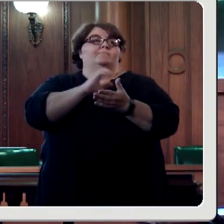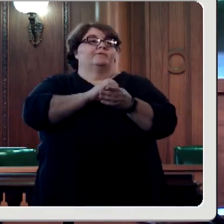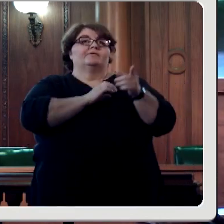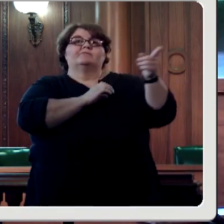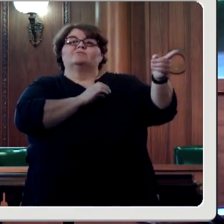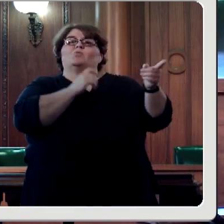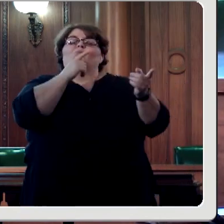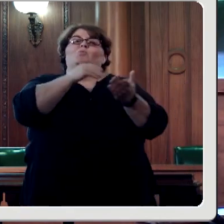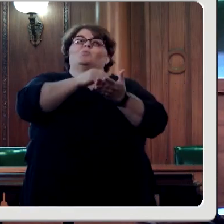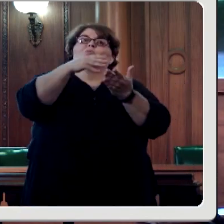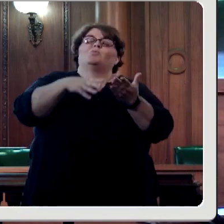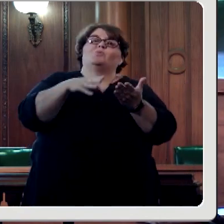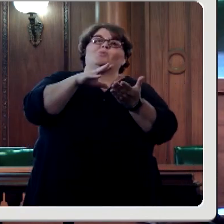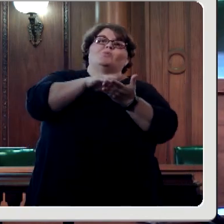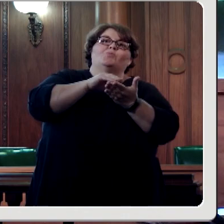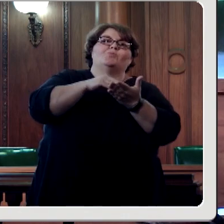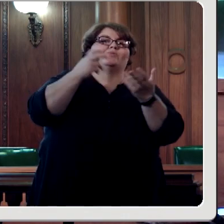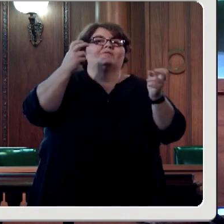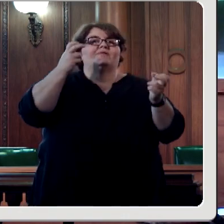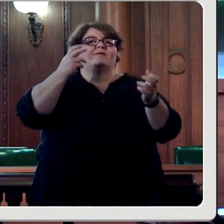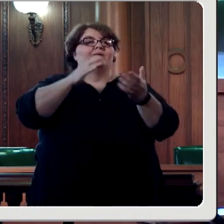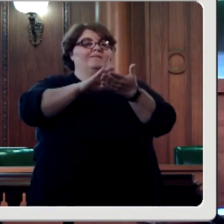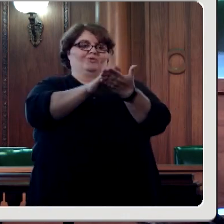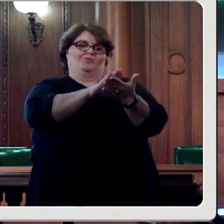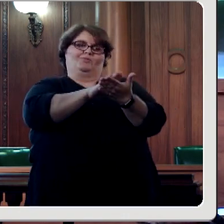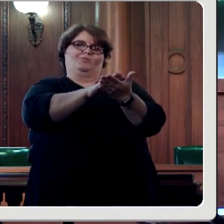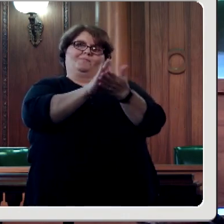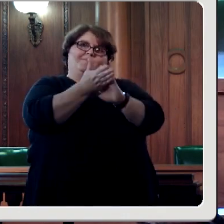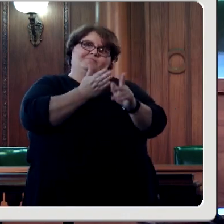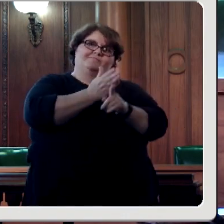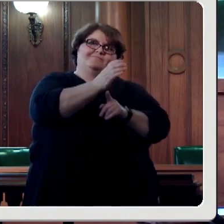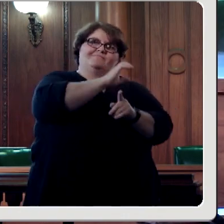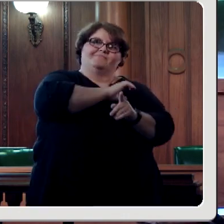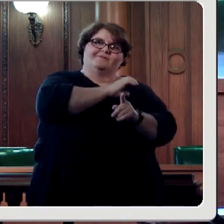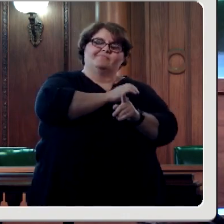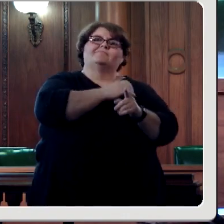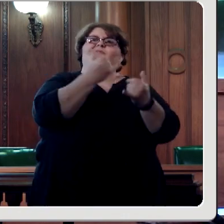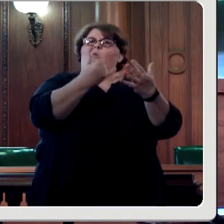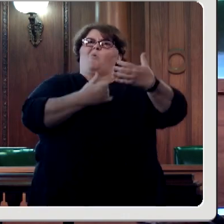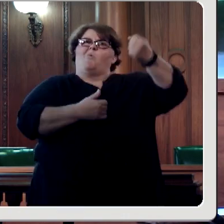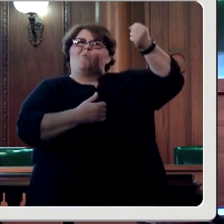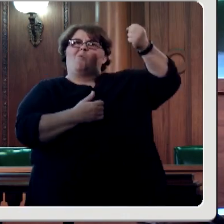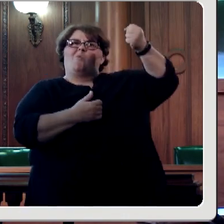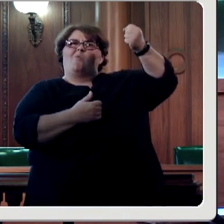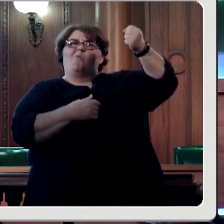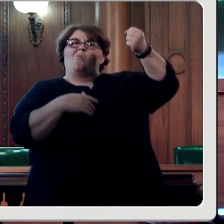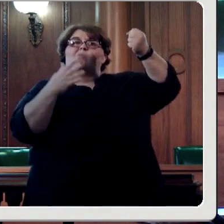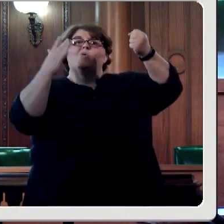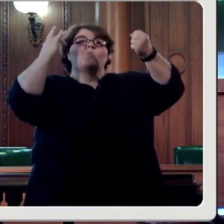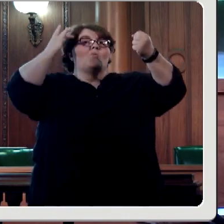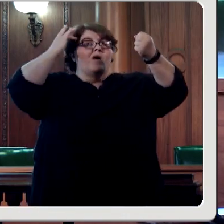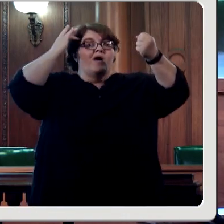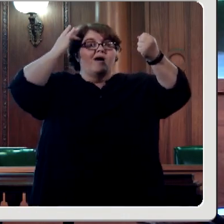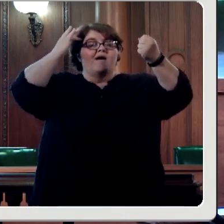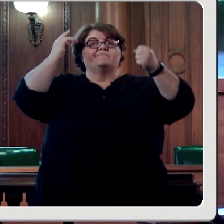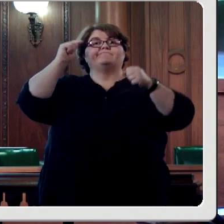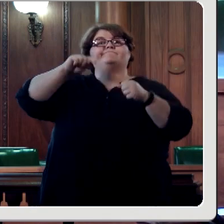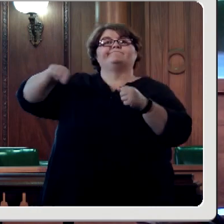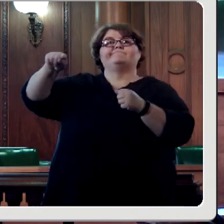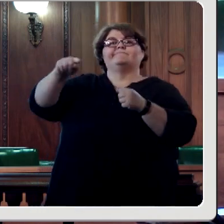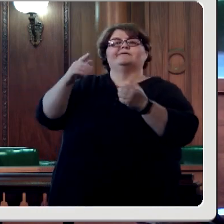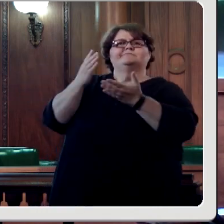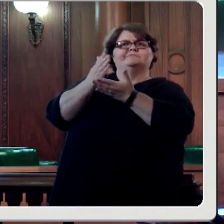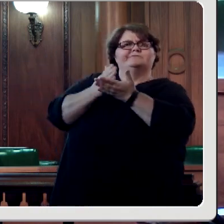Springfield College 2. So that's good news. Everybody was temperature checked, everybody was tested, no one